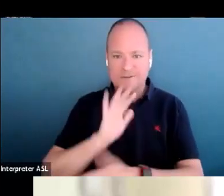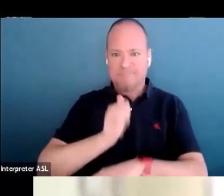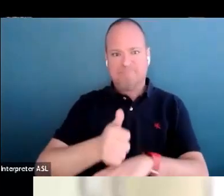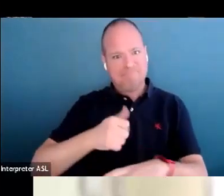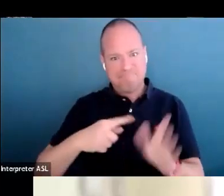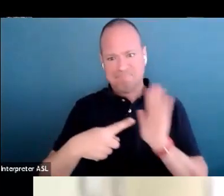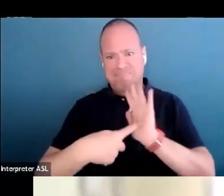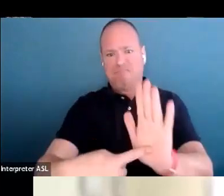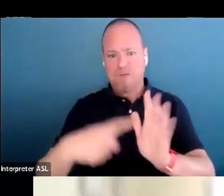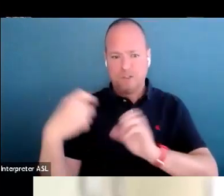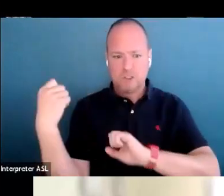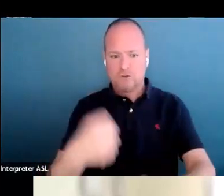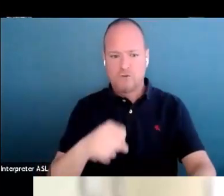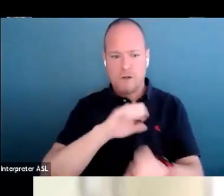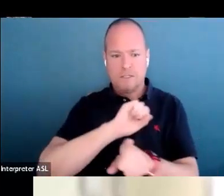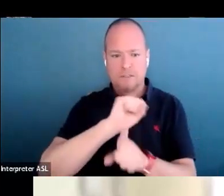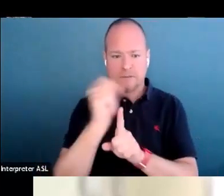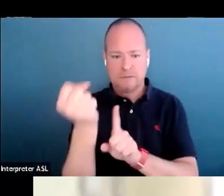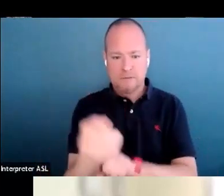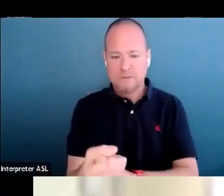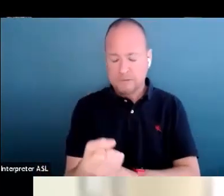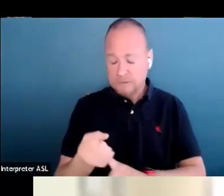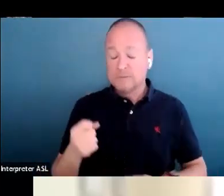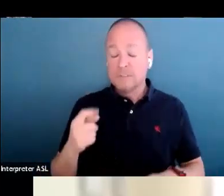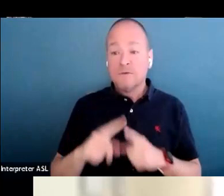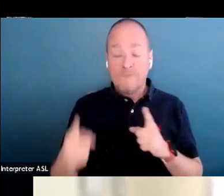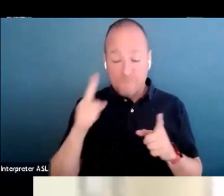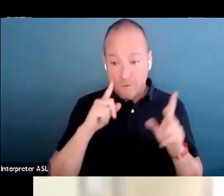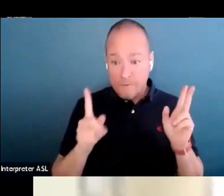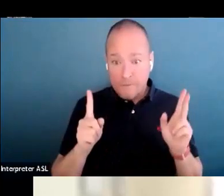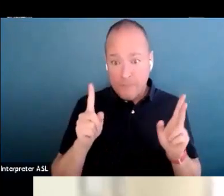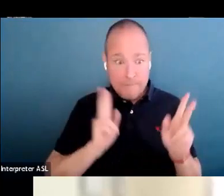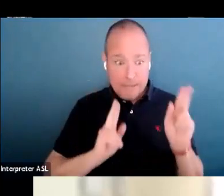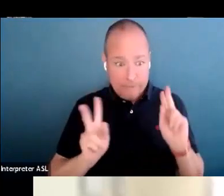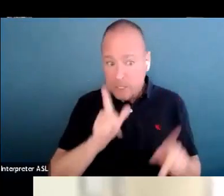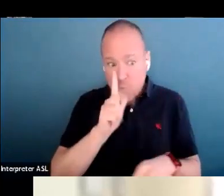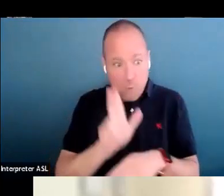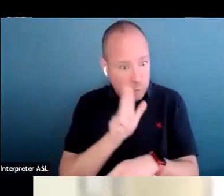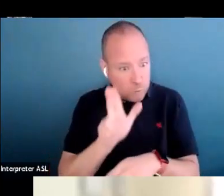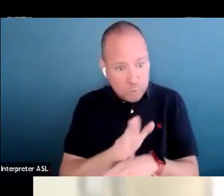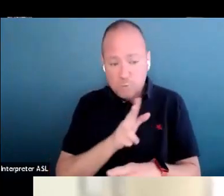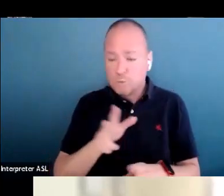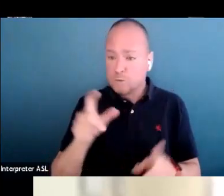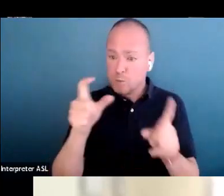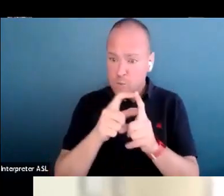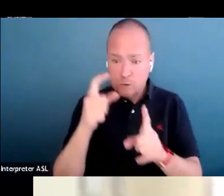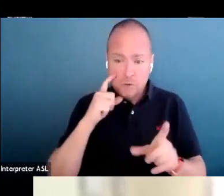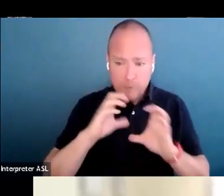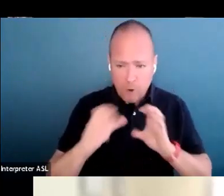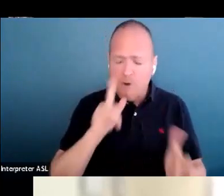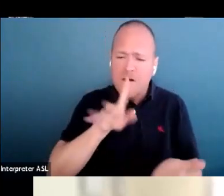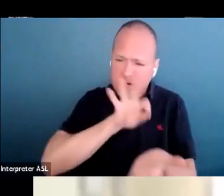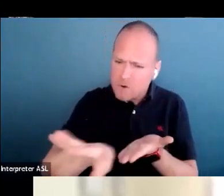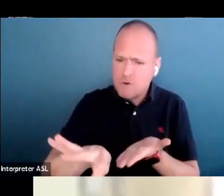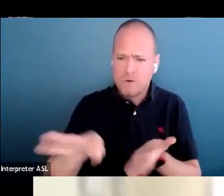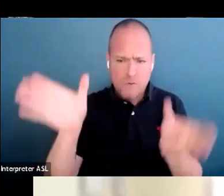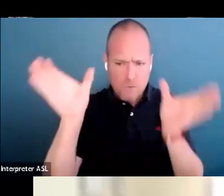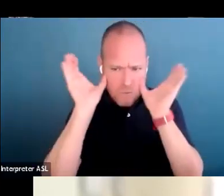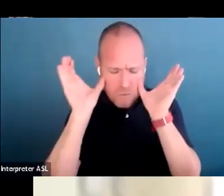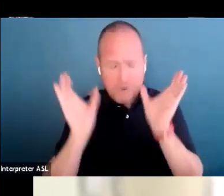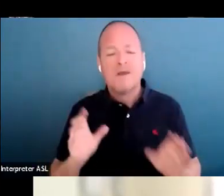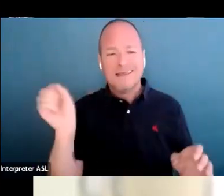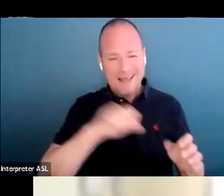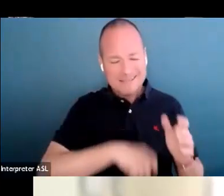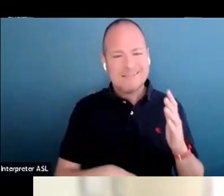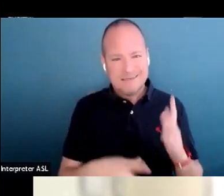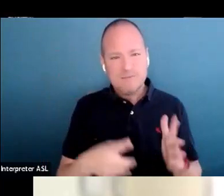case for making sure that people who do not use words to communicate are counted and heard. Yes, it takes extra work to be